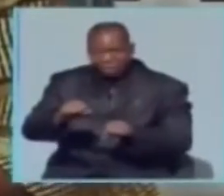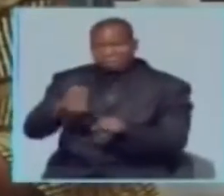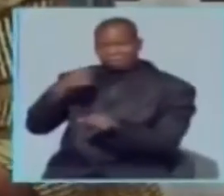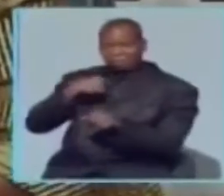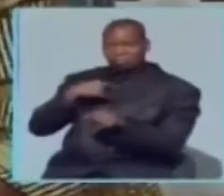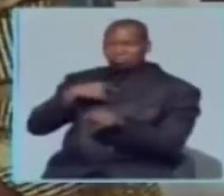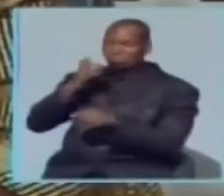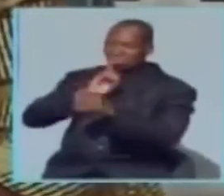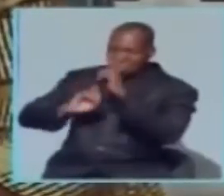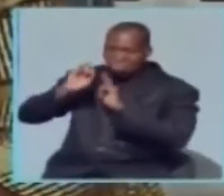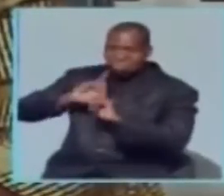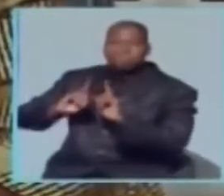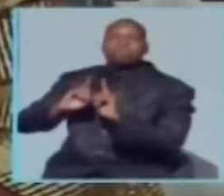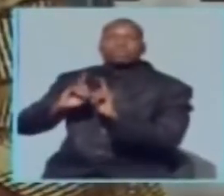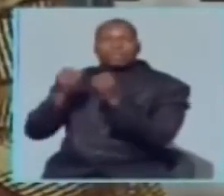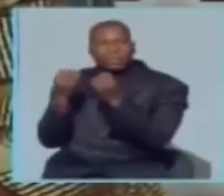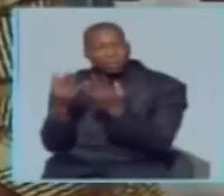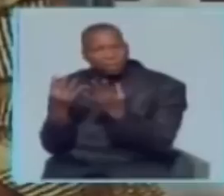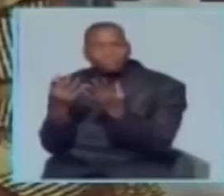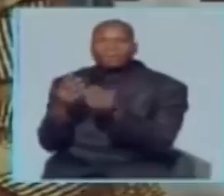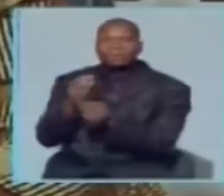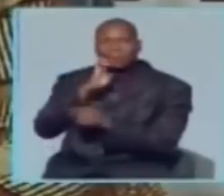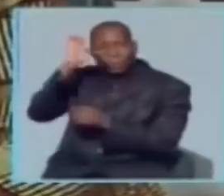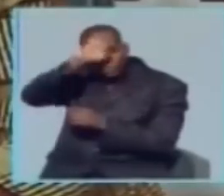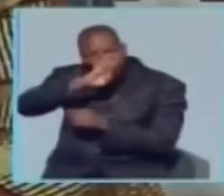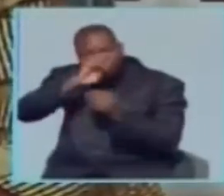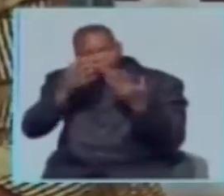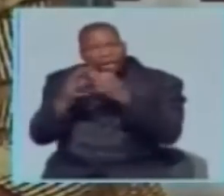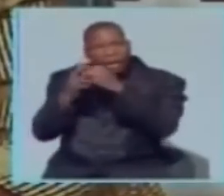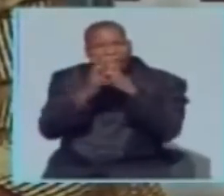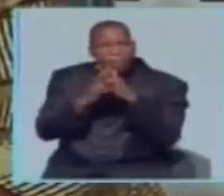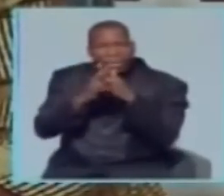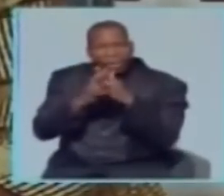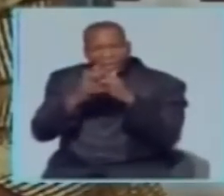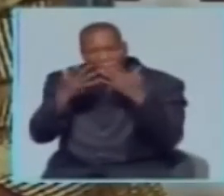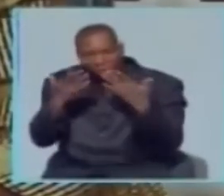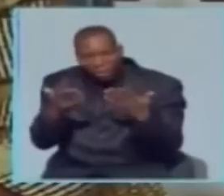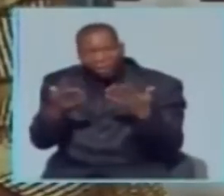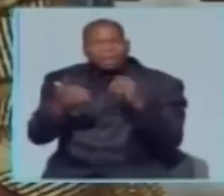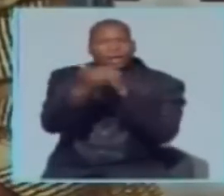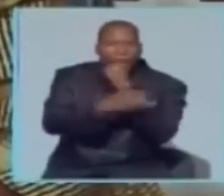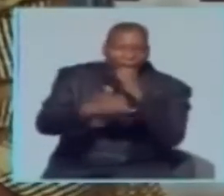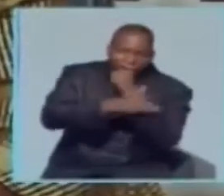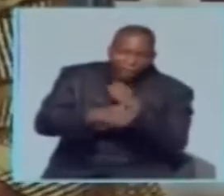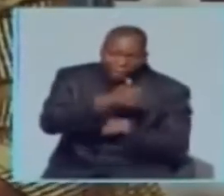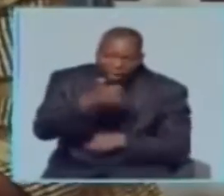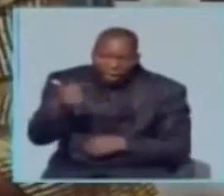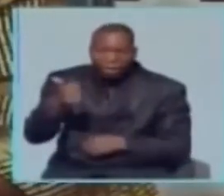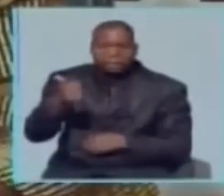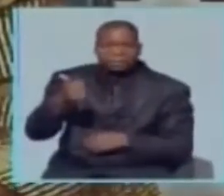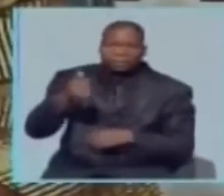number from Europe, from America, from and other countries that are talking